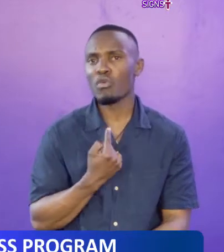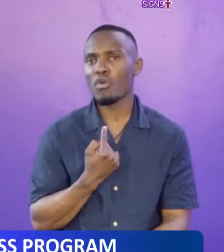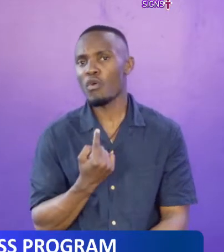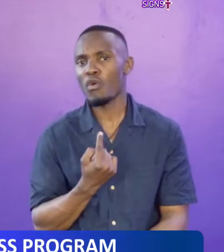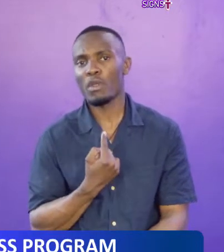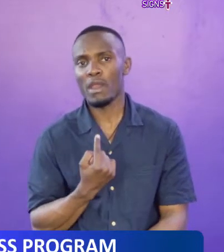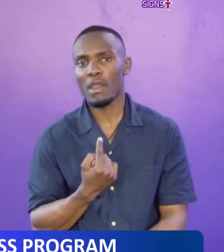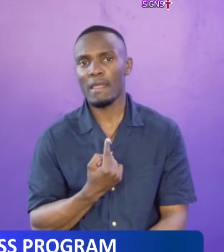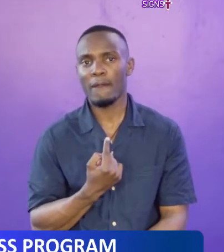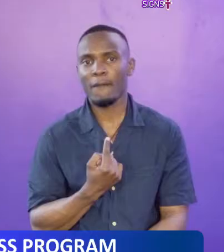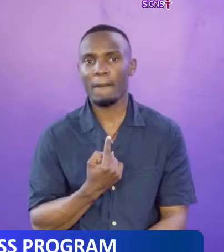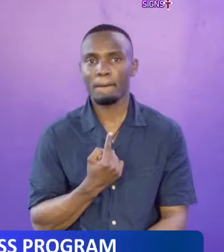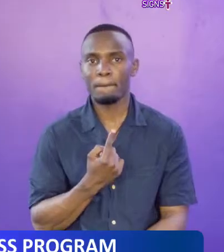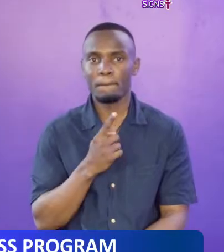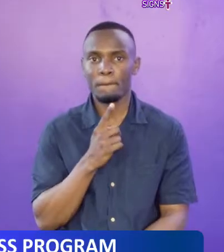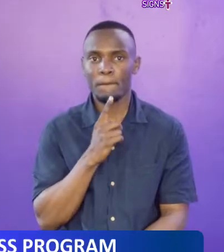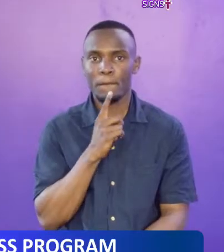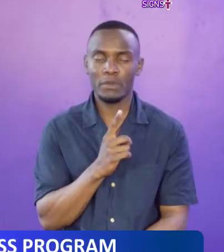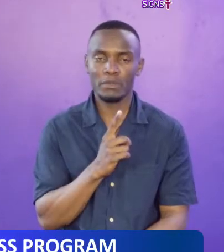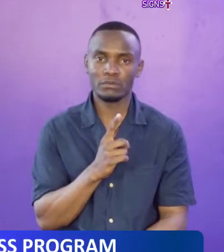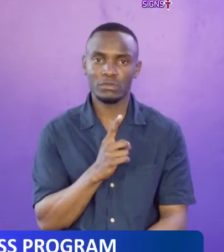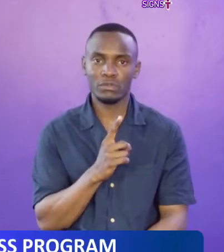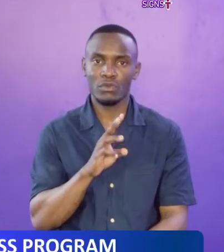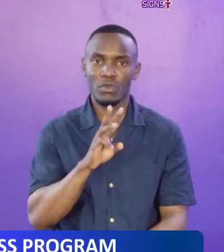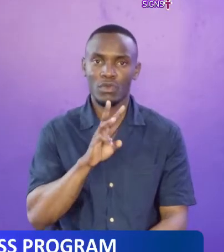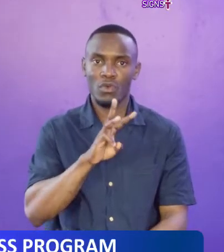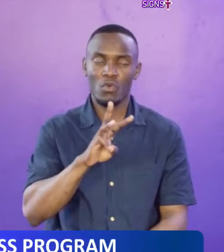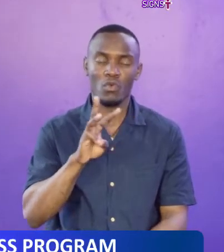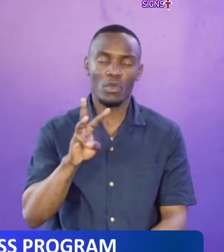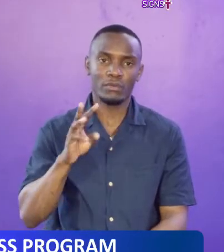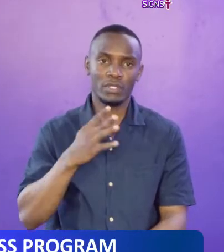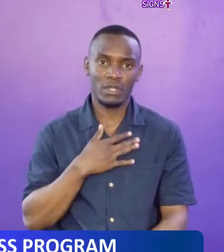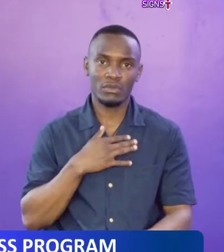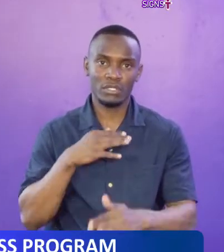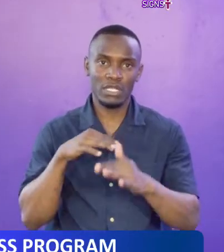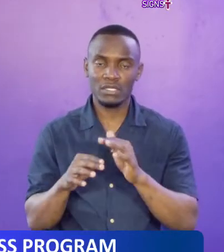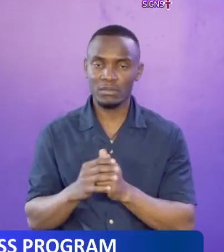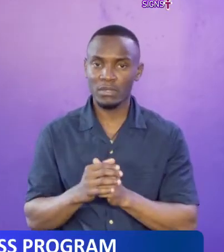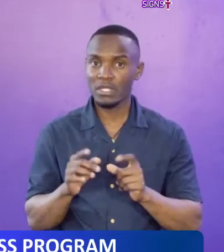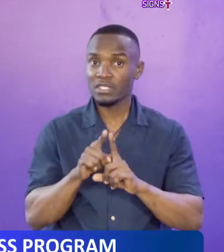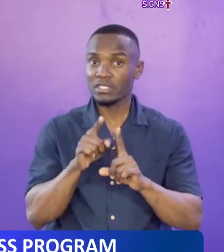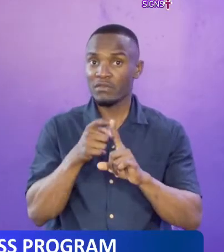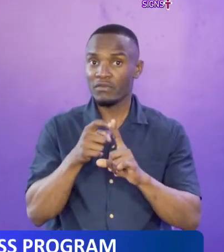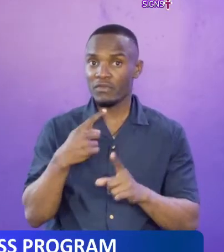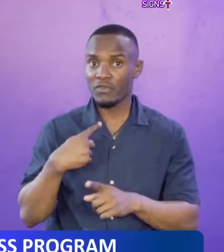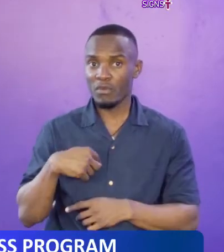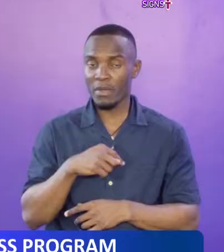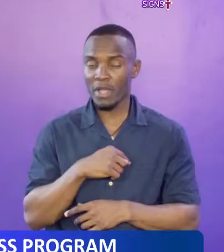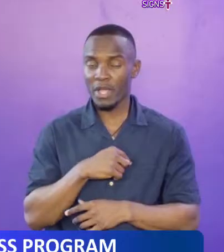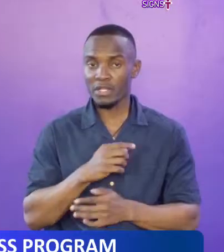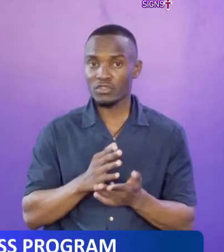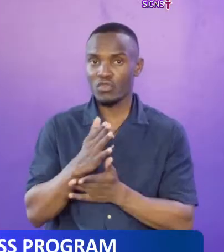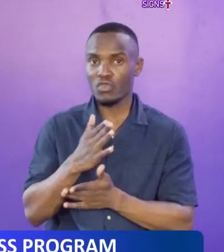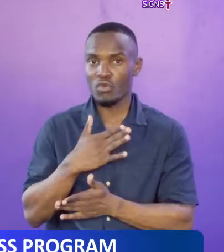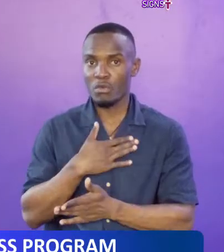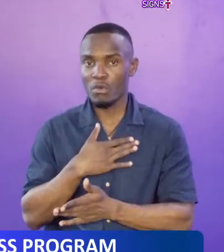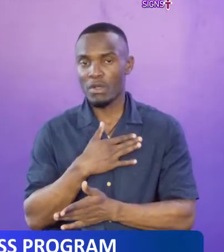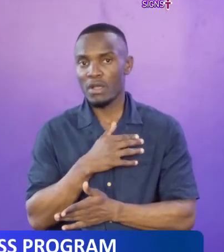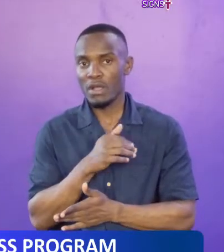ensuring that our websites are accessible, even from us, through my colleagues who handle the digital accessibility